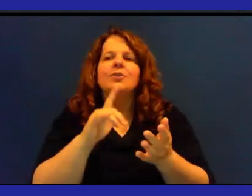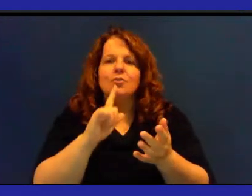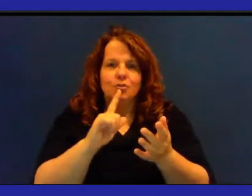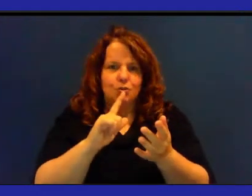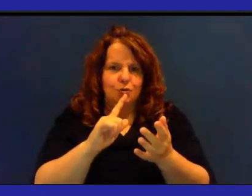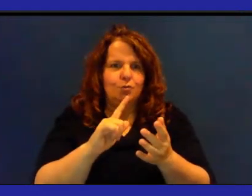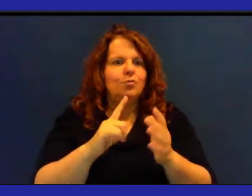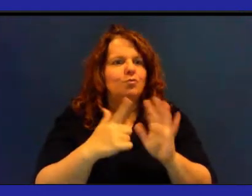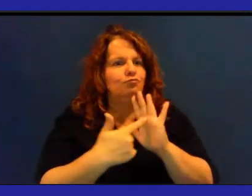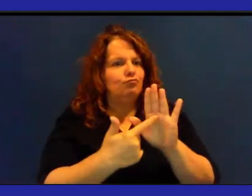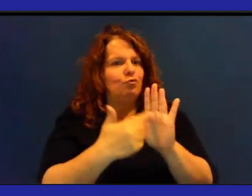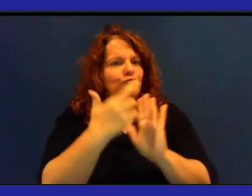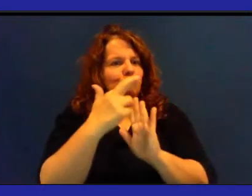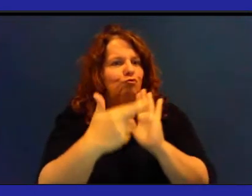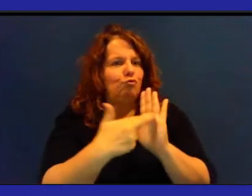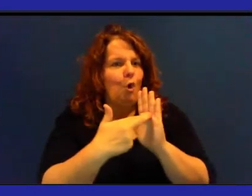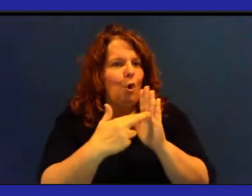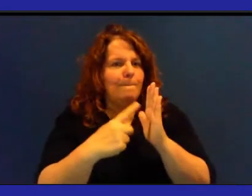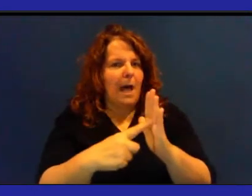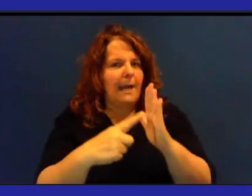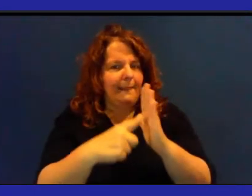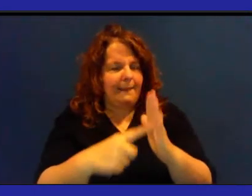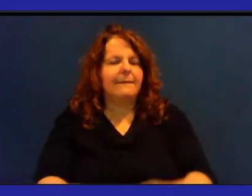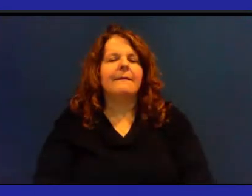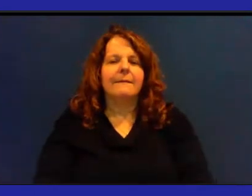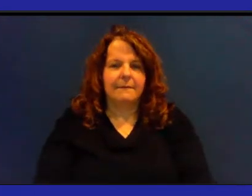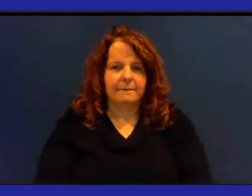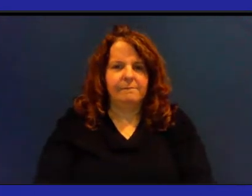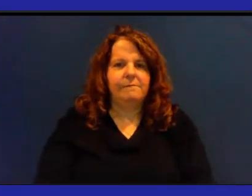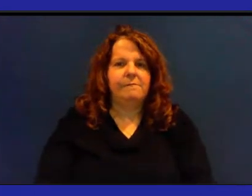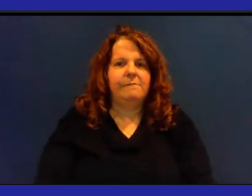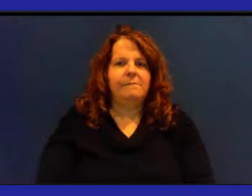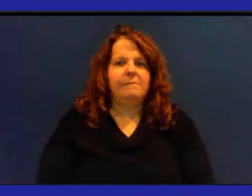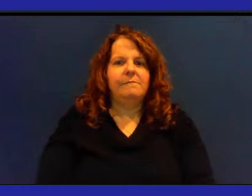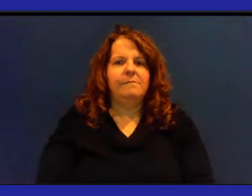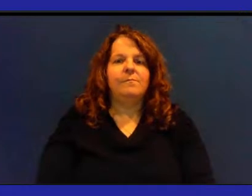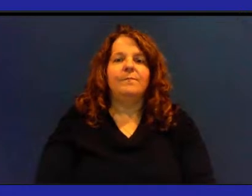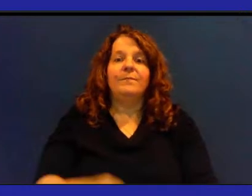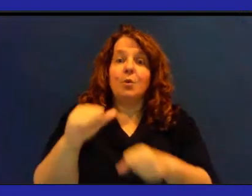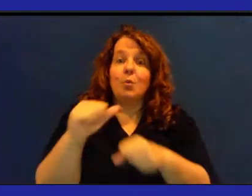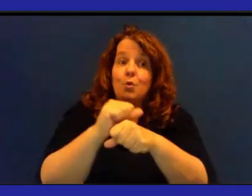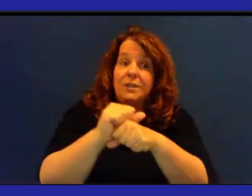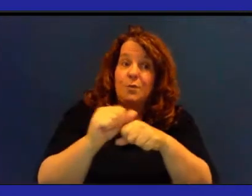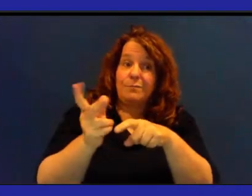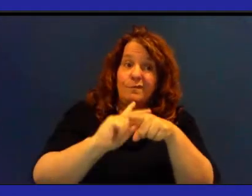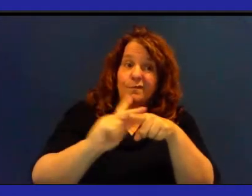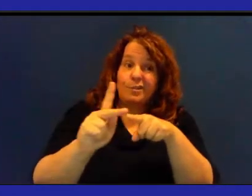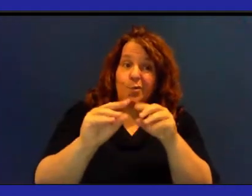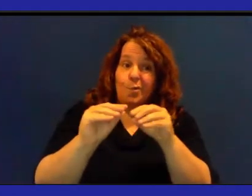modeling and getting young. and also, Eric, working with the professional organizations,